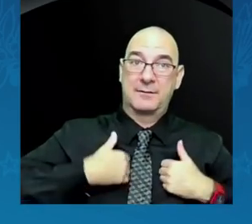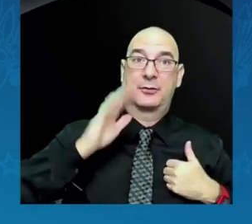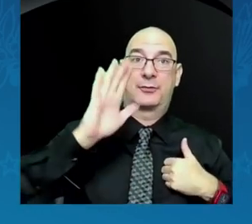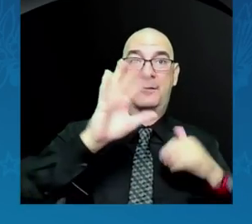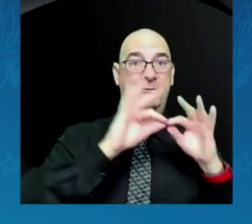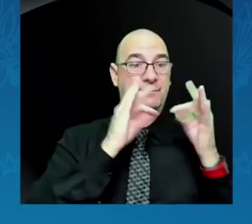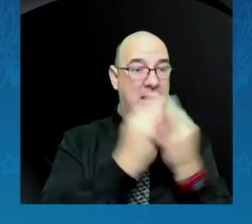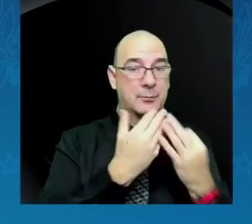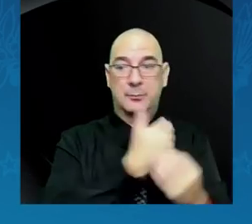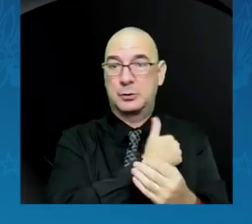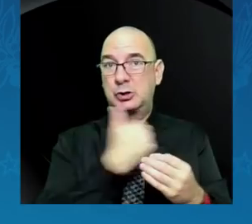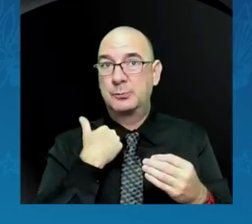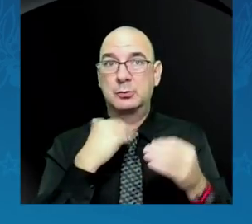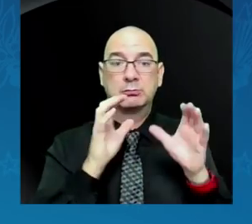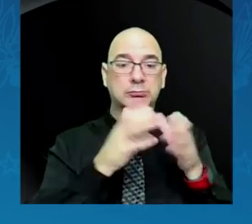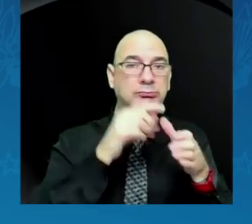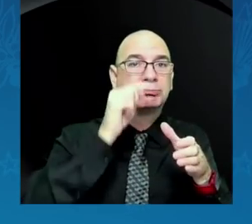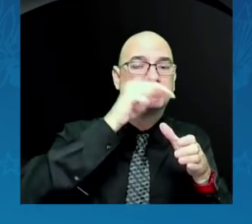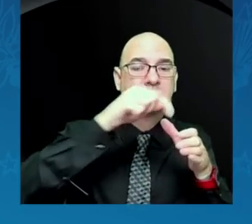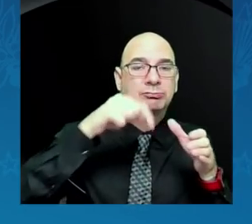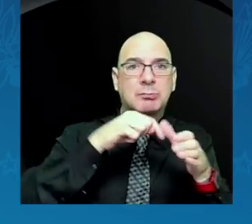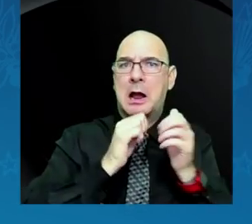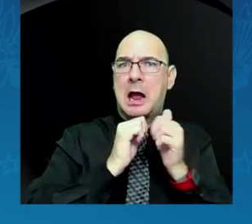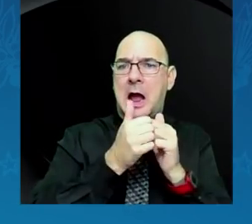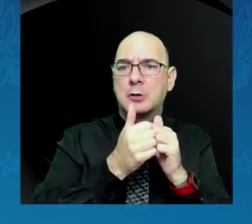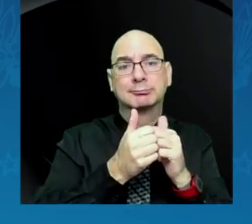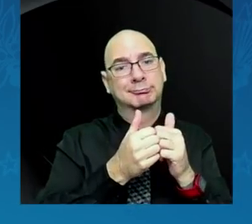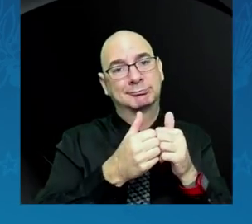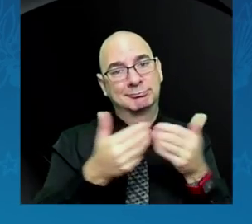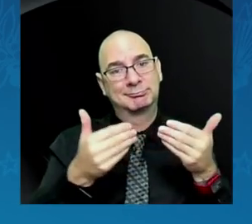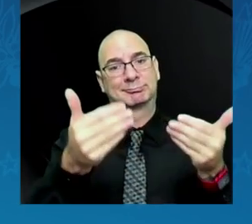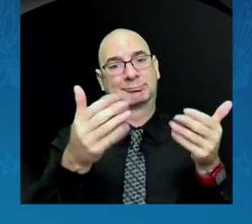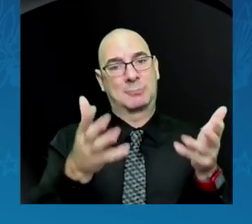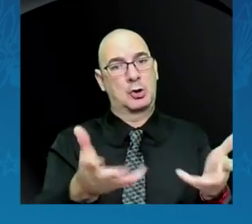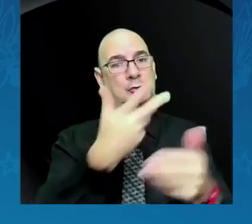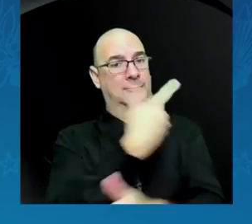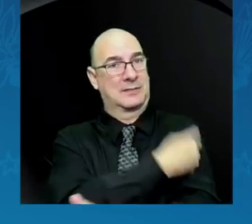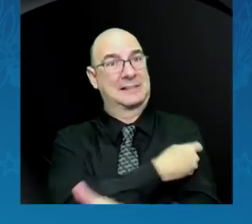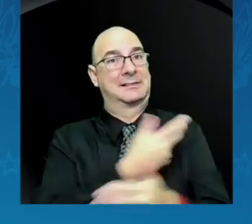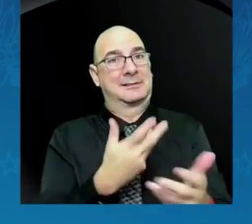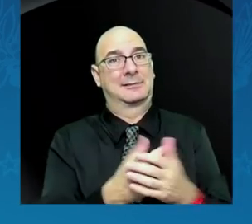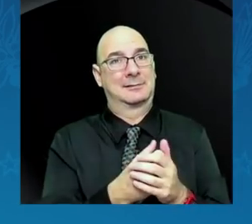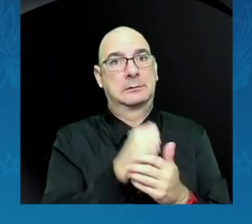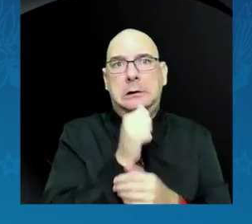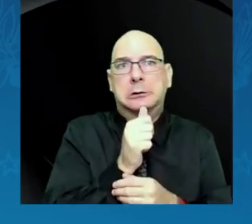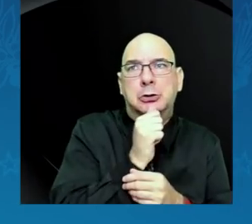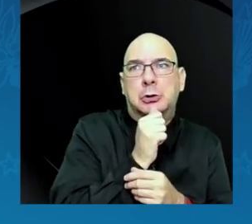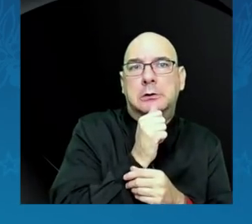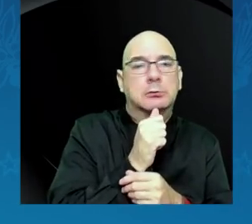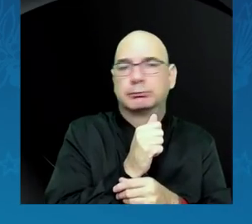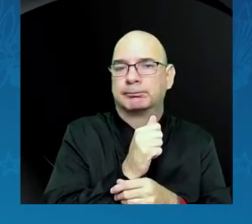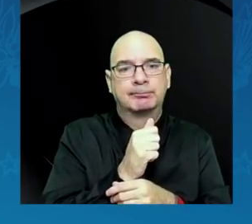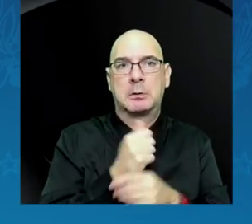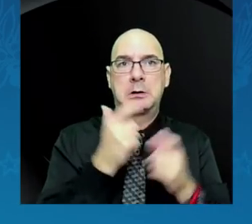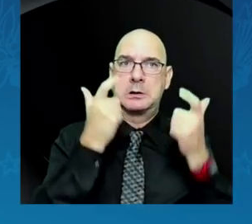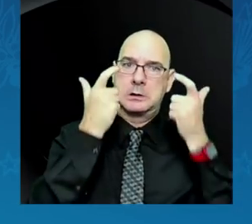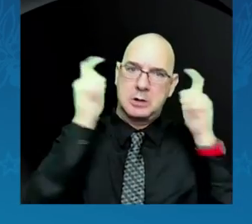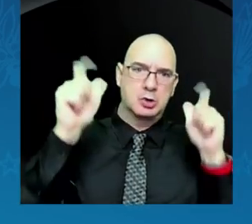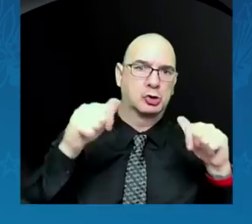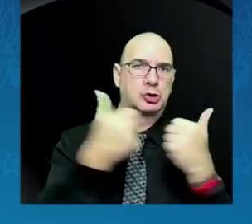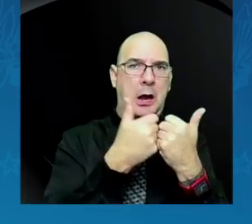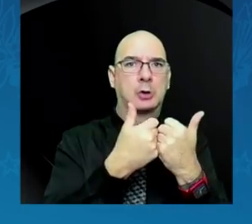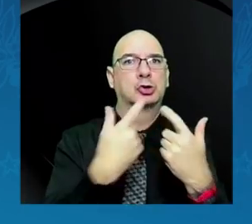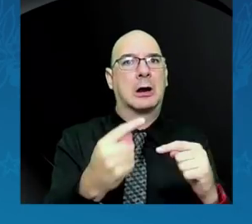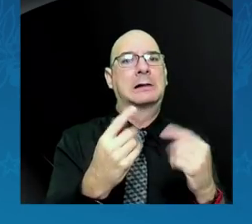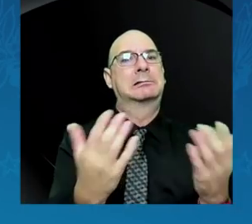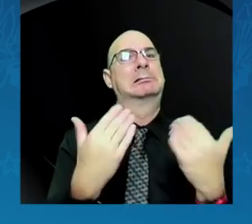vaccinated. But that's really, and it has been, it's no secret, one of our biggest challenges. And we will continue to focus on that.